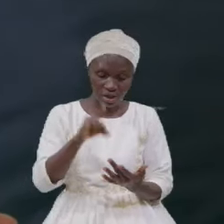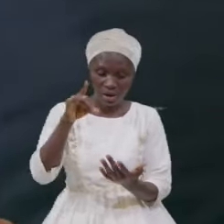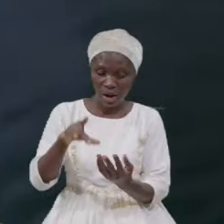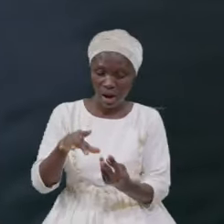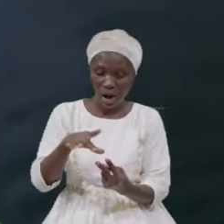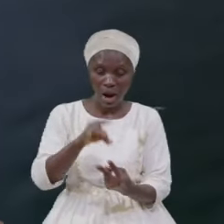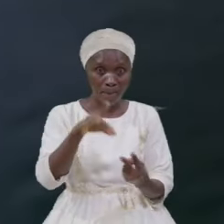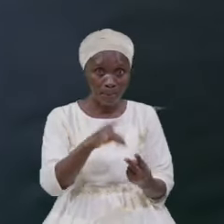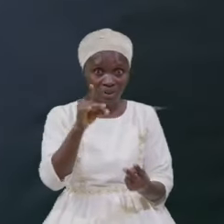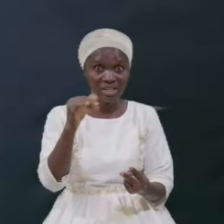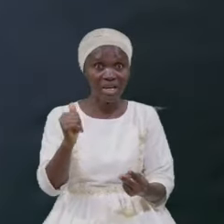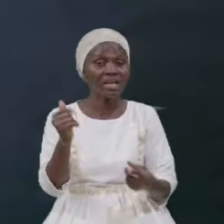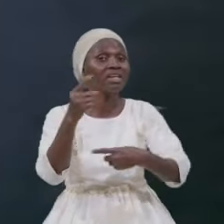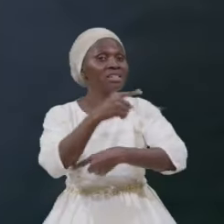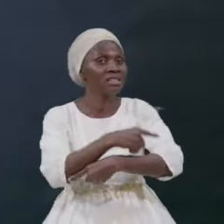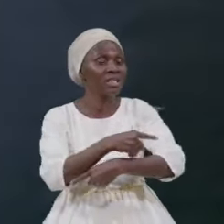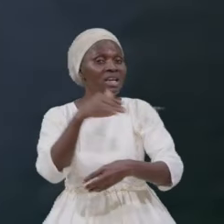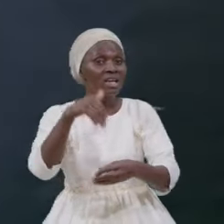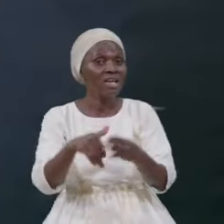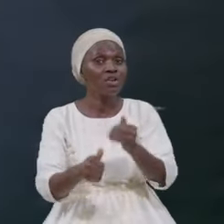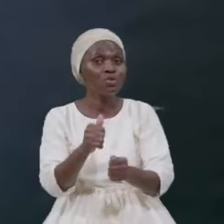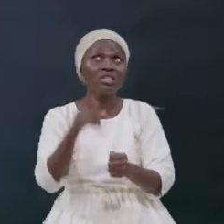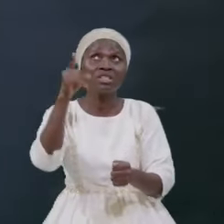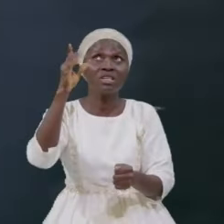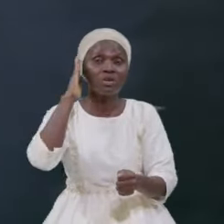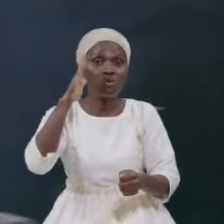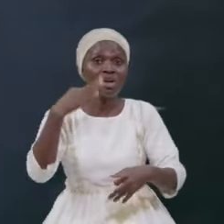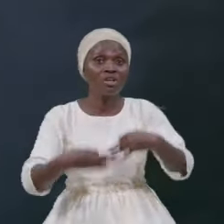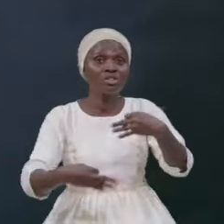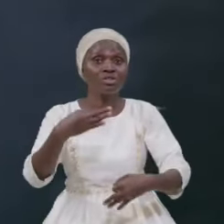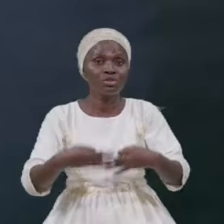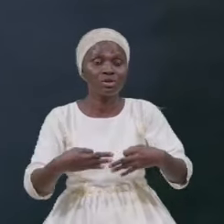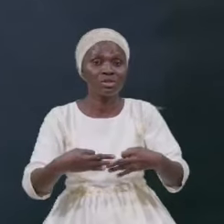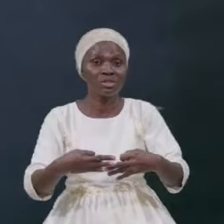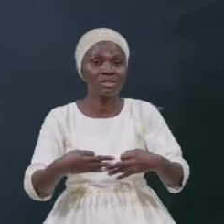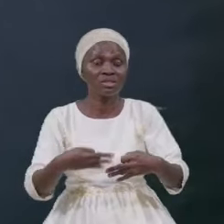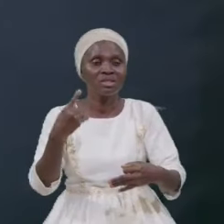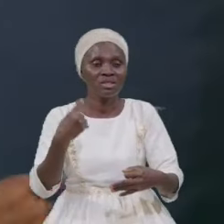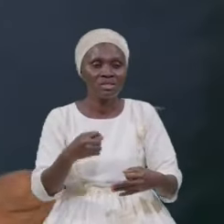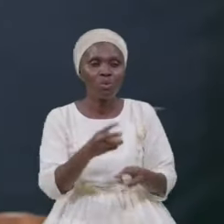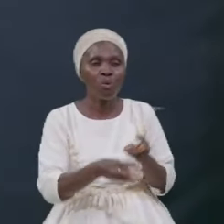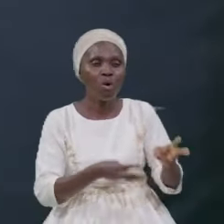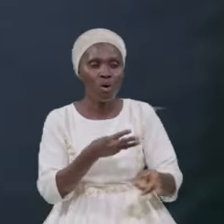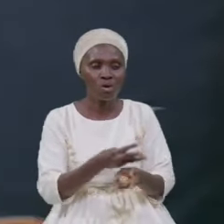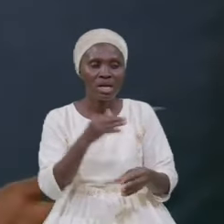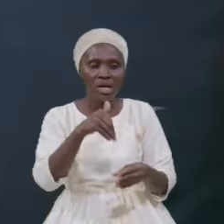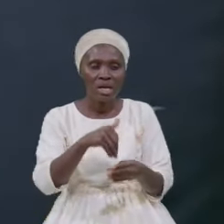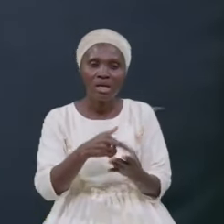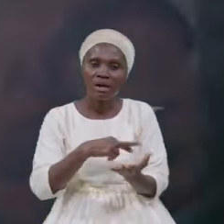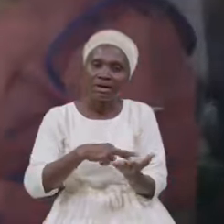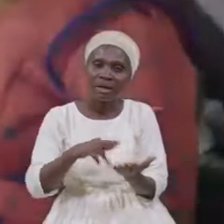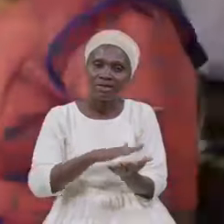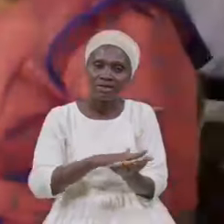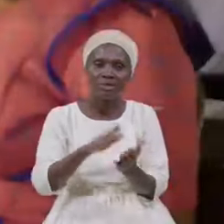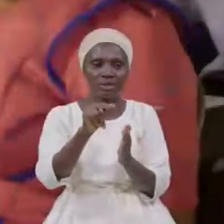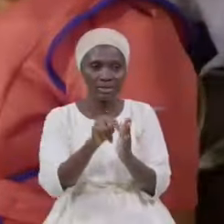will judge the world in righteousness by that